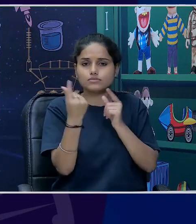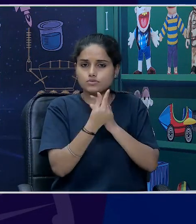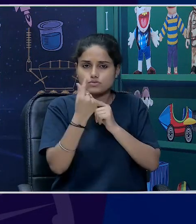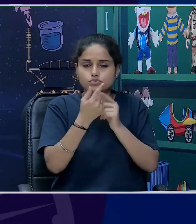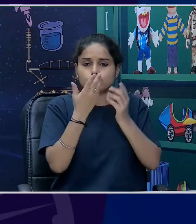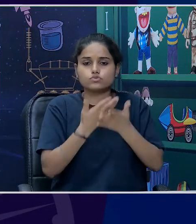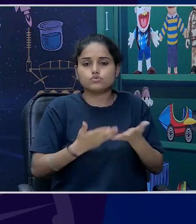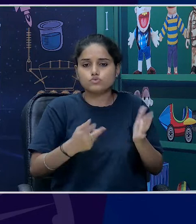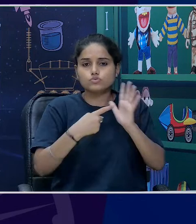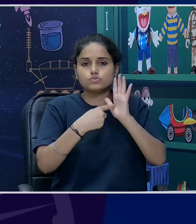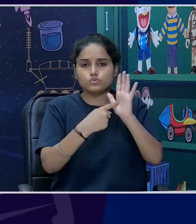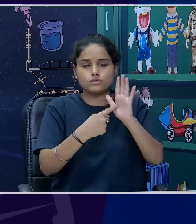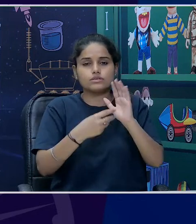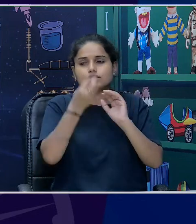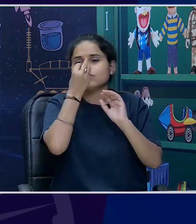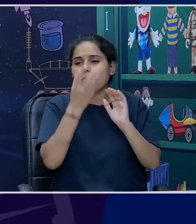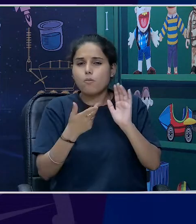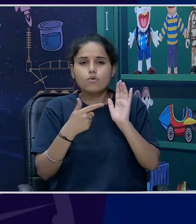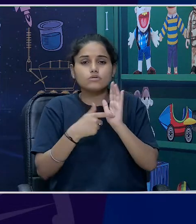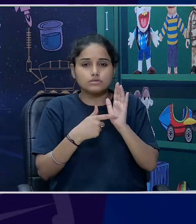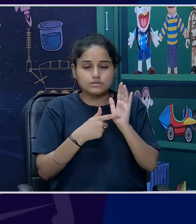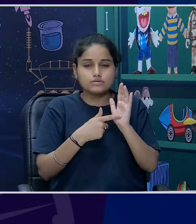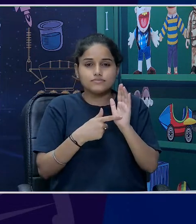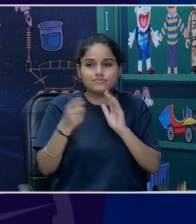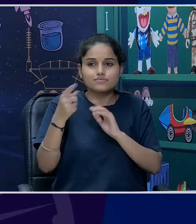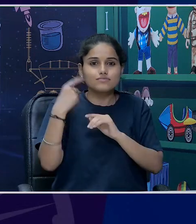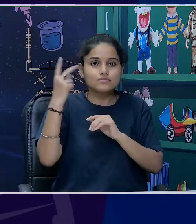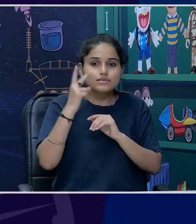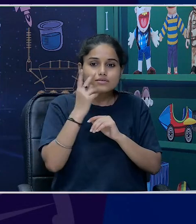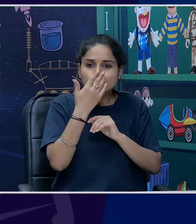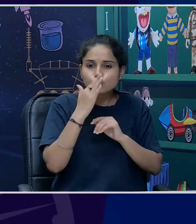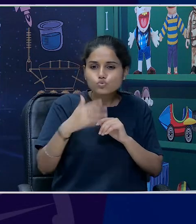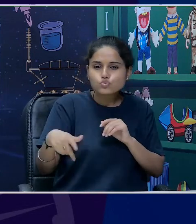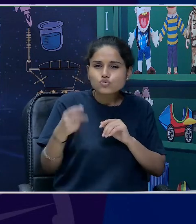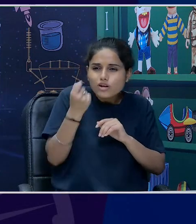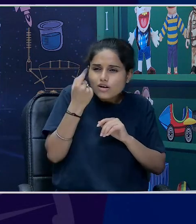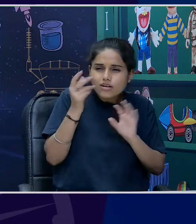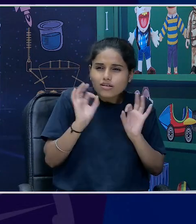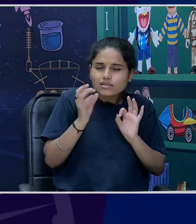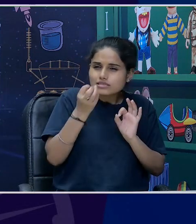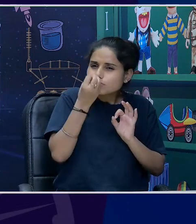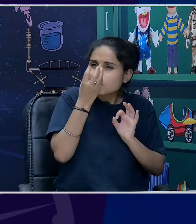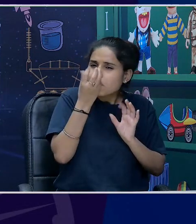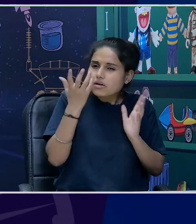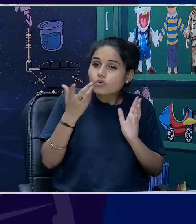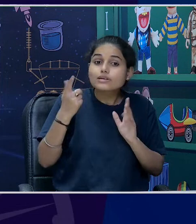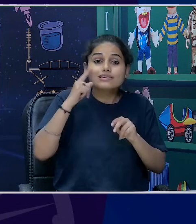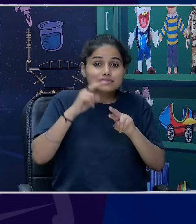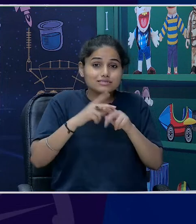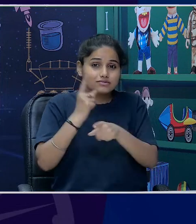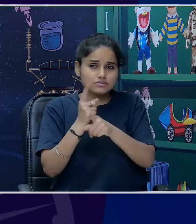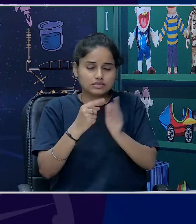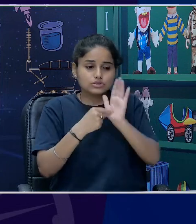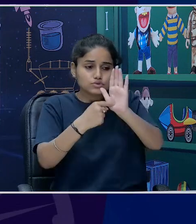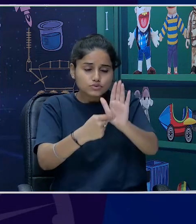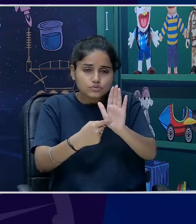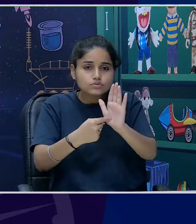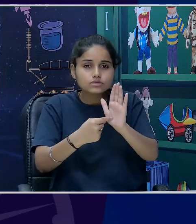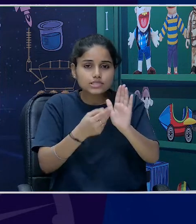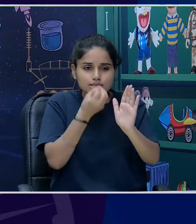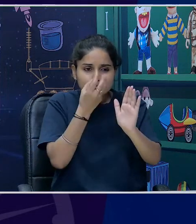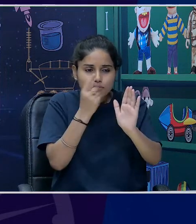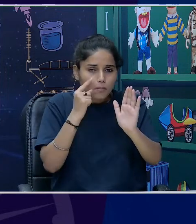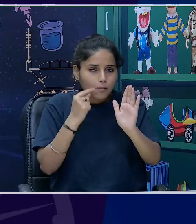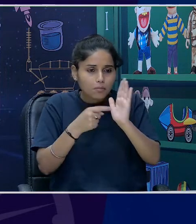be always easy. You know, teacher can show what are marigold flowers, a student can pick, what are chimneys. So, she can, you know, enhance the vocabulary of the